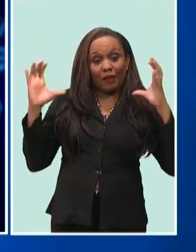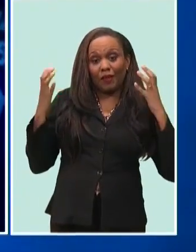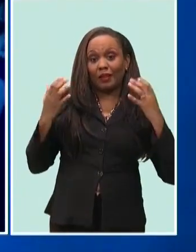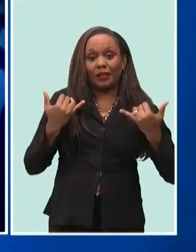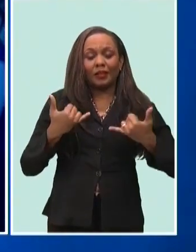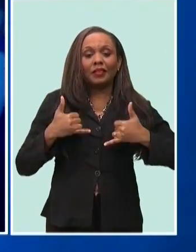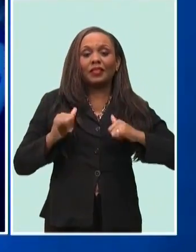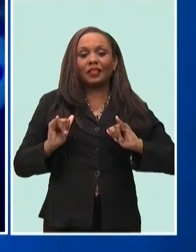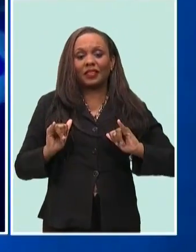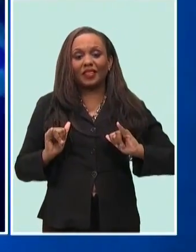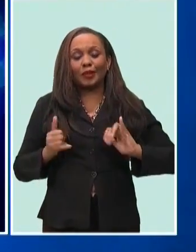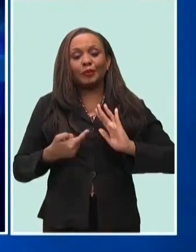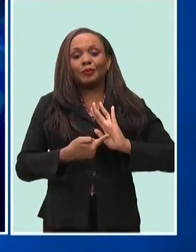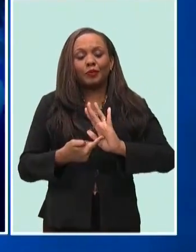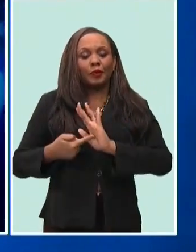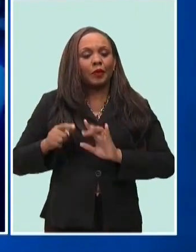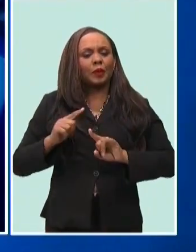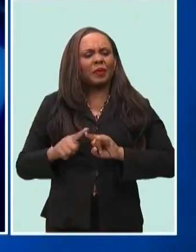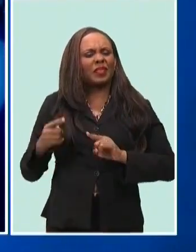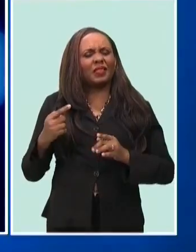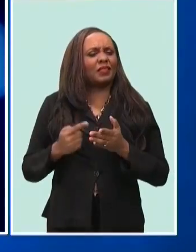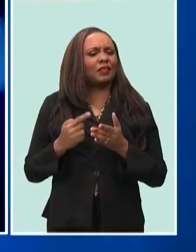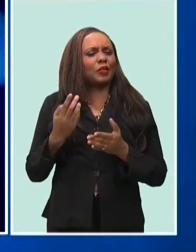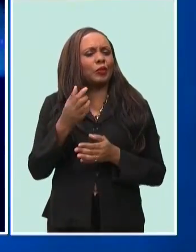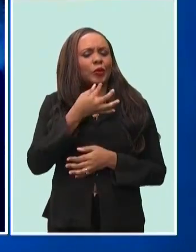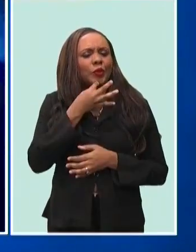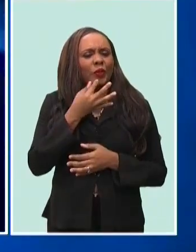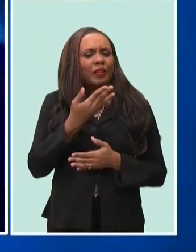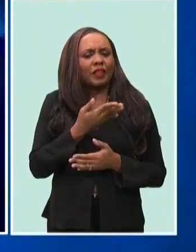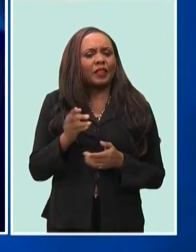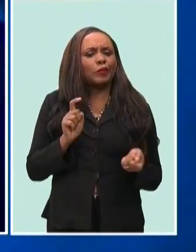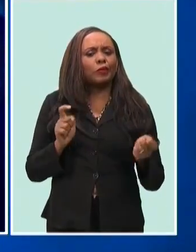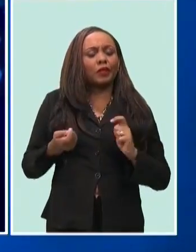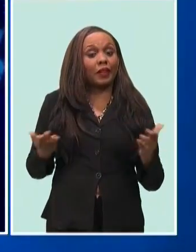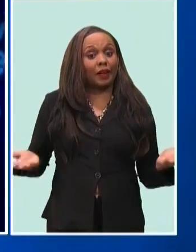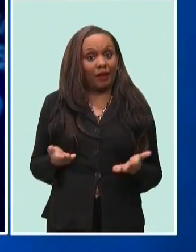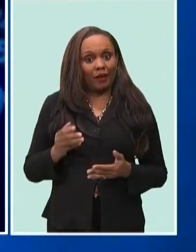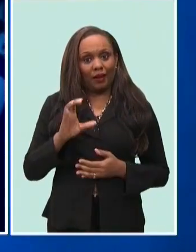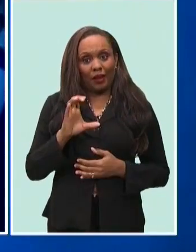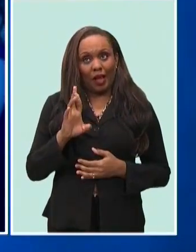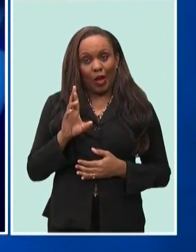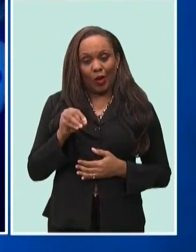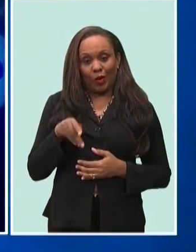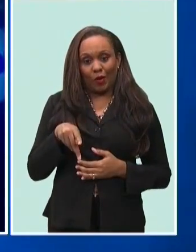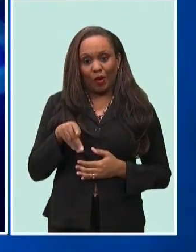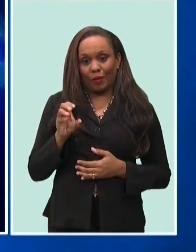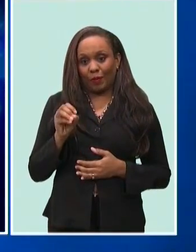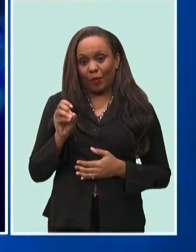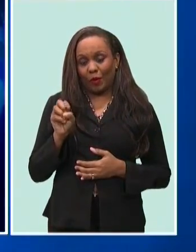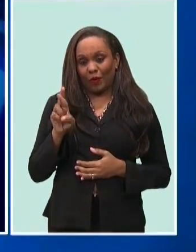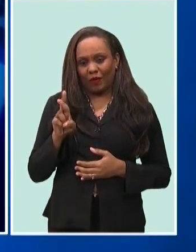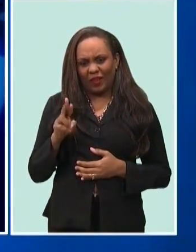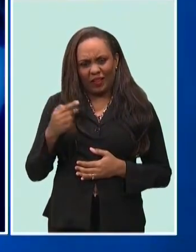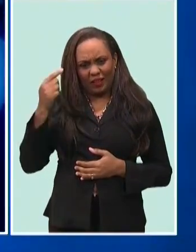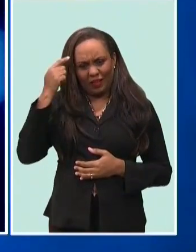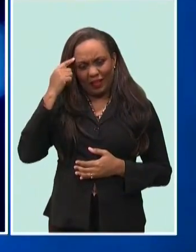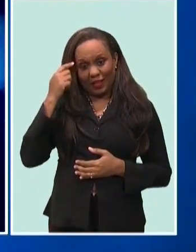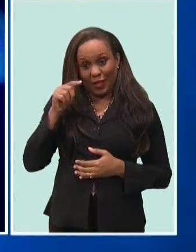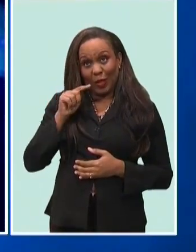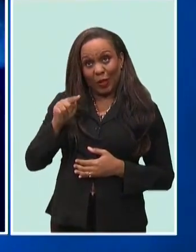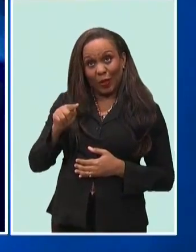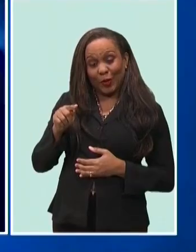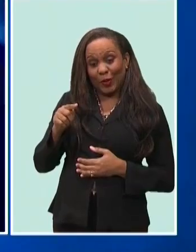on the social media scene, but pretty soon things are going to switch back to us right here at home, our very own festival. Will 2019 be the year that we finally see you on